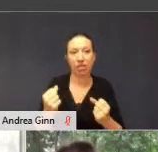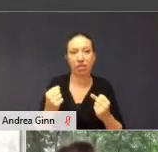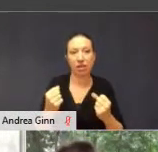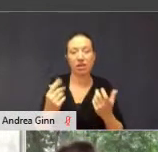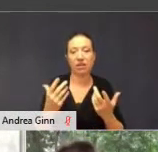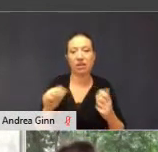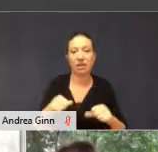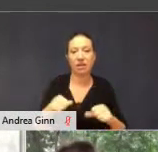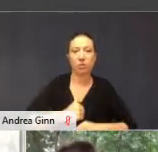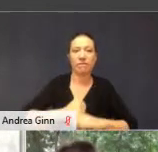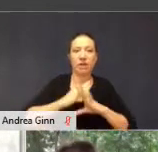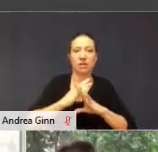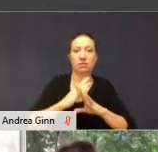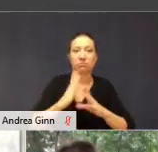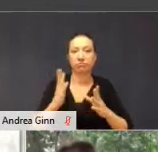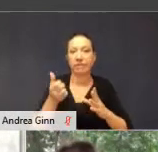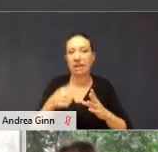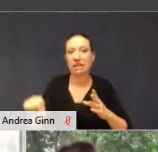any,